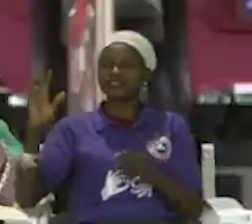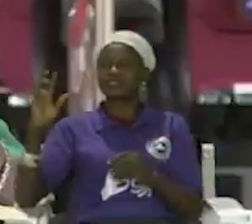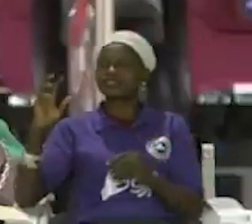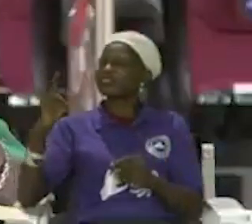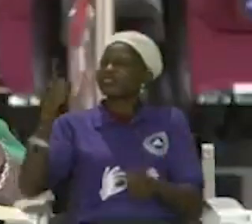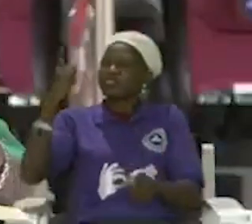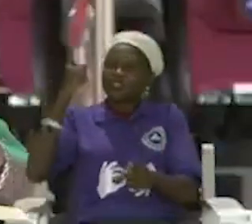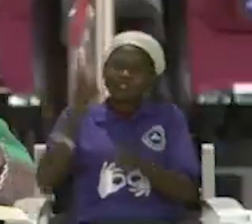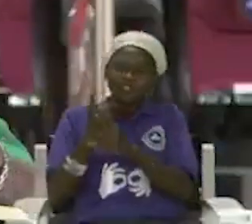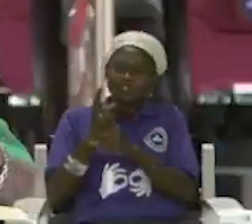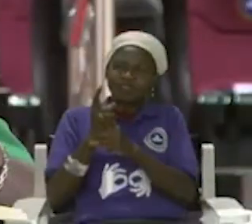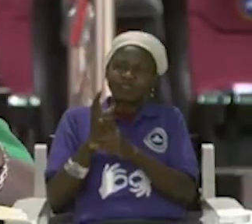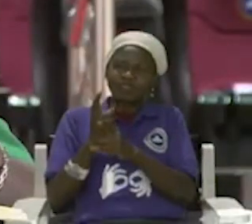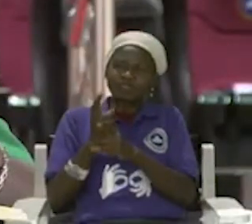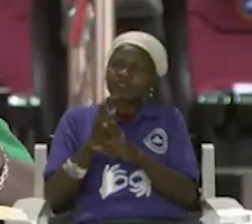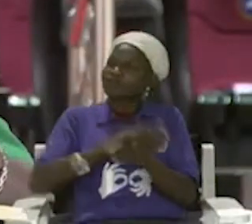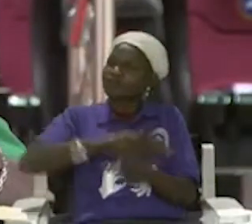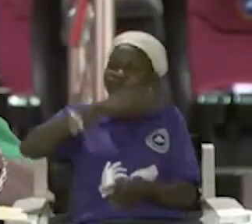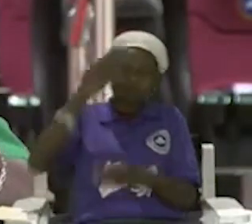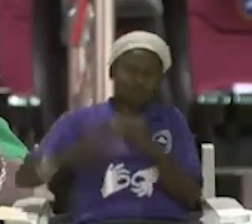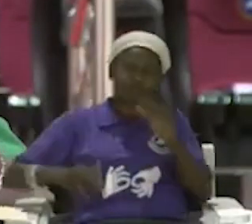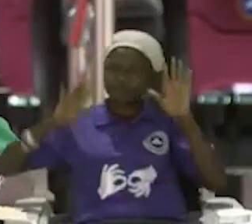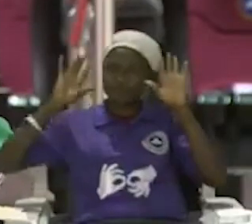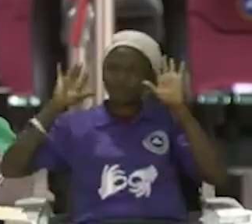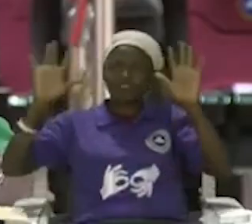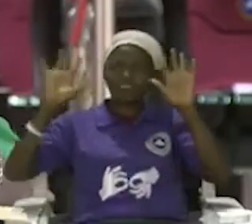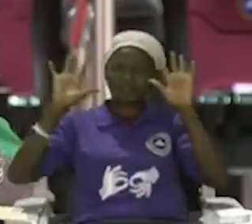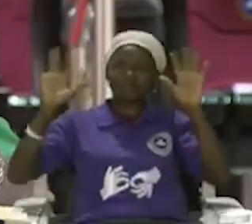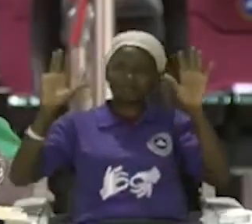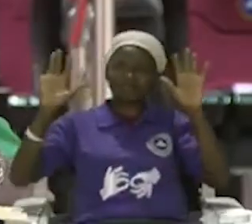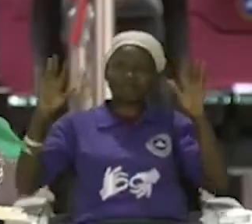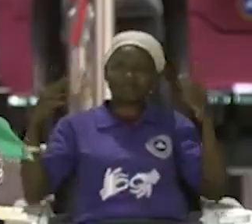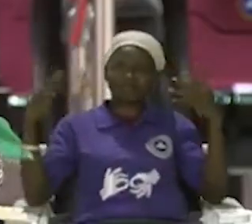just absolutely wonderful.